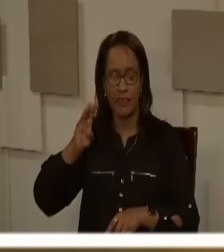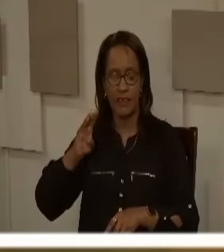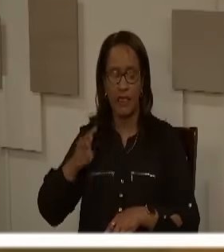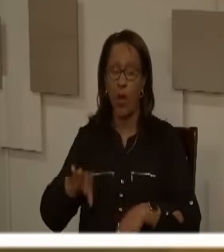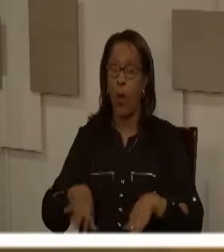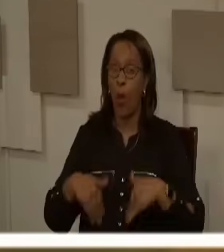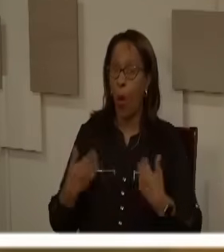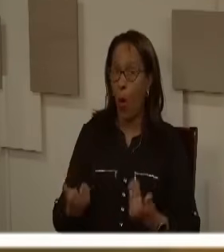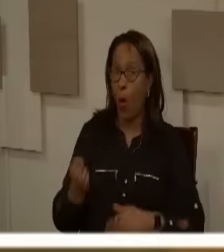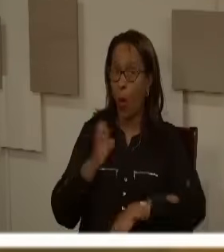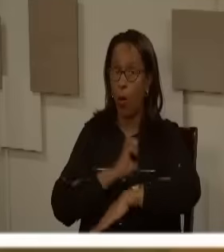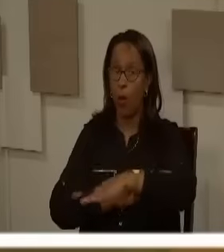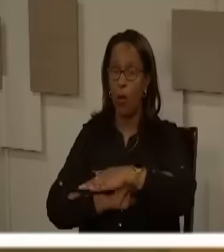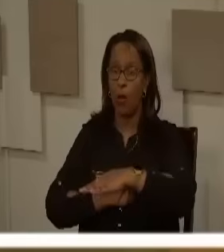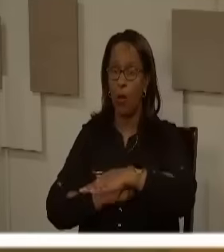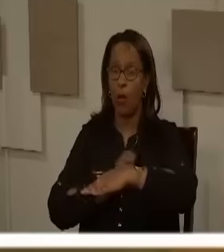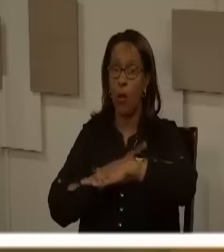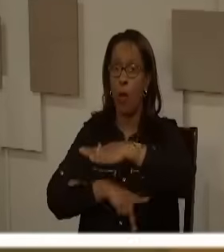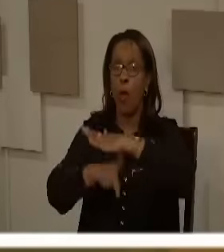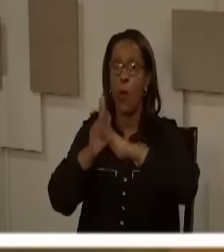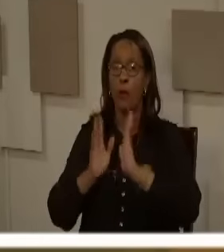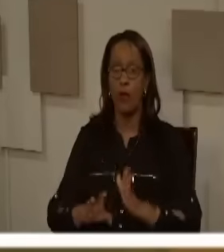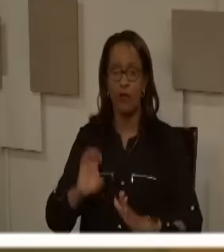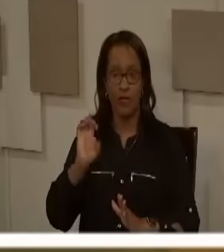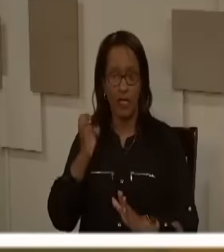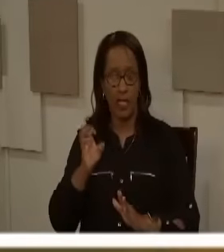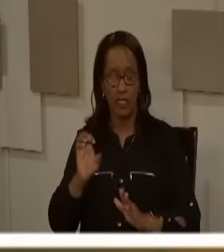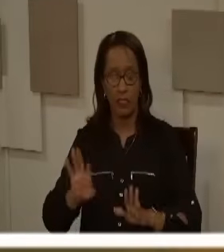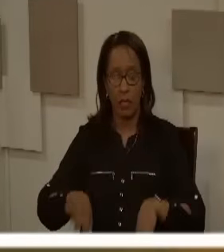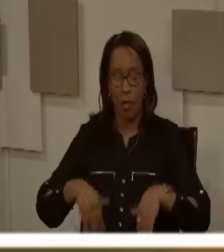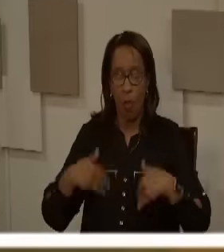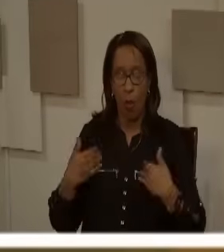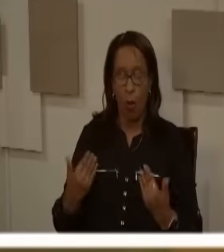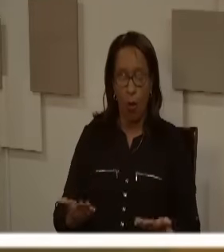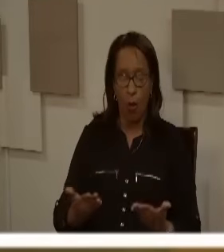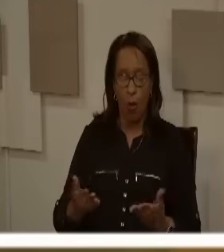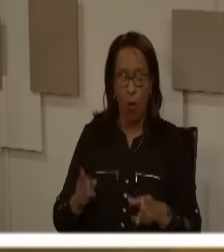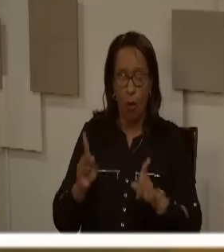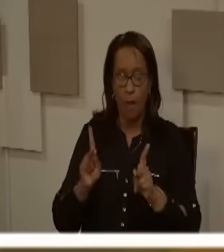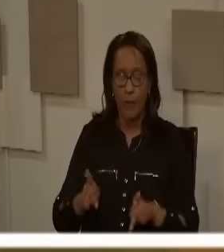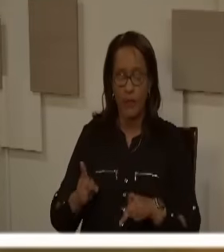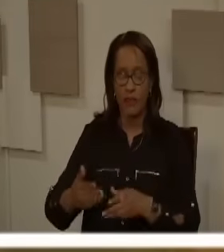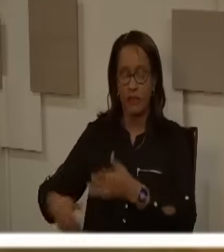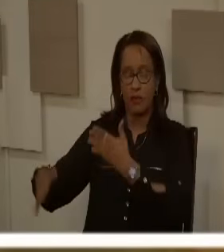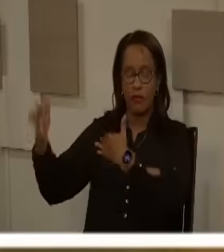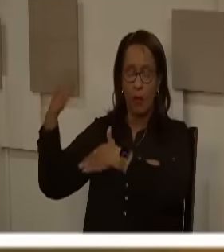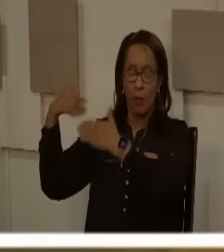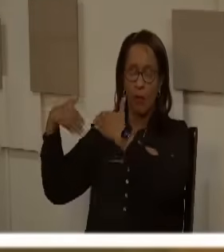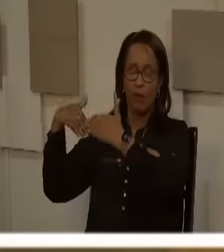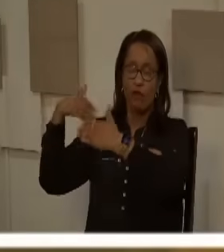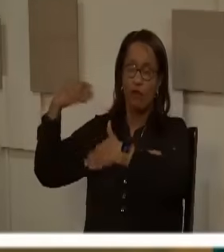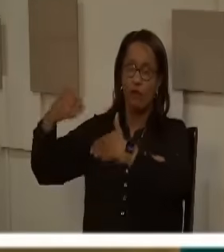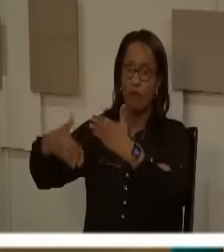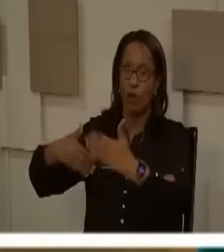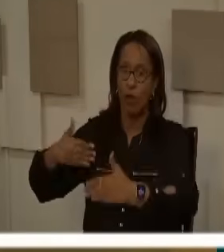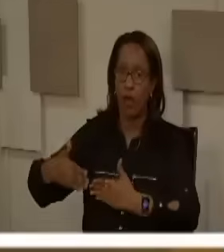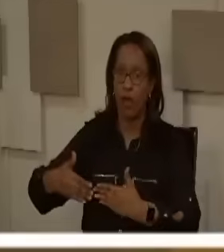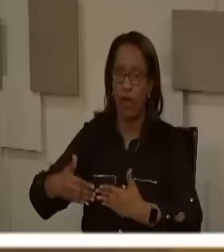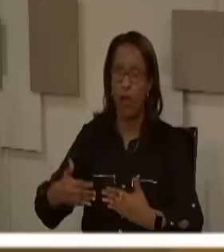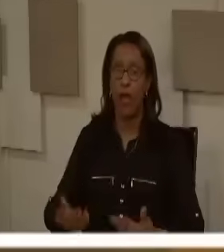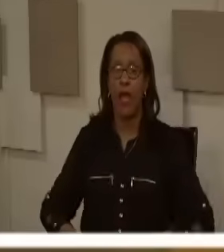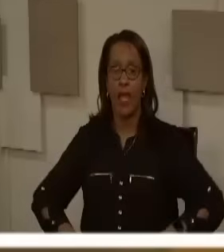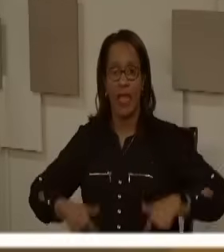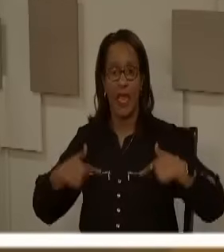to life. Why? Because they understood that this was not a normal human being. At least his